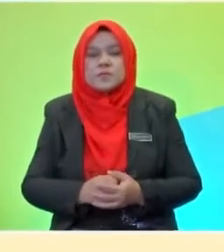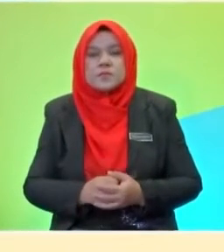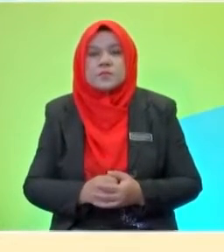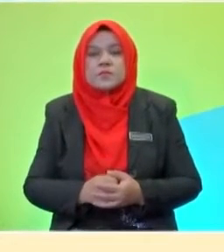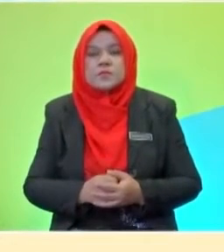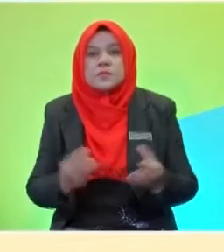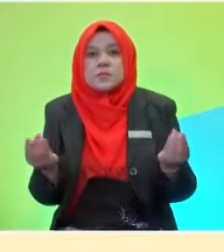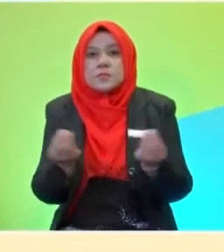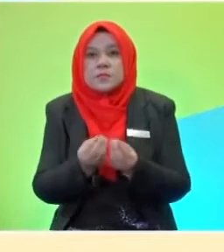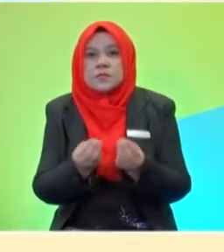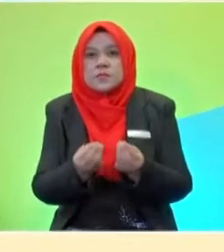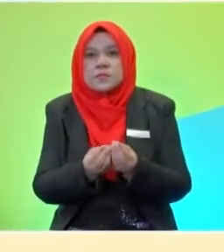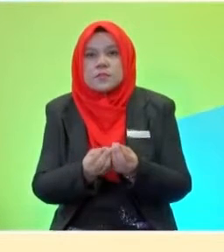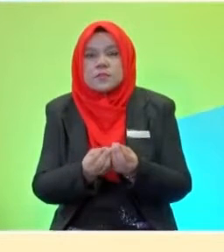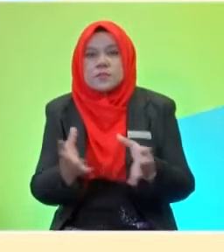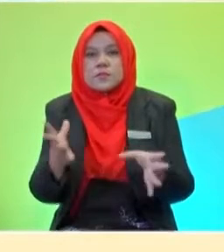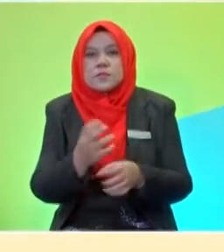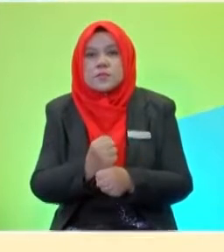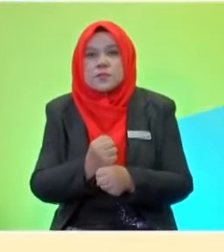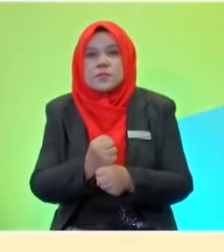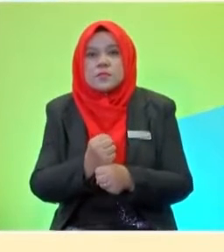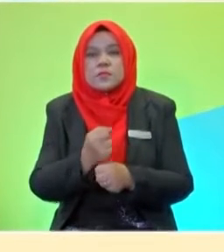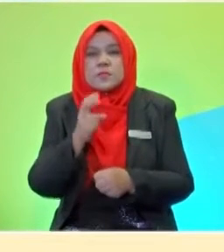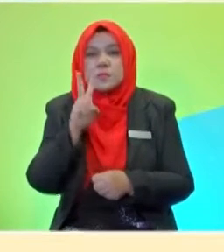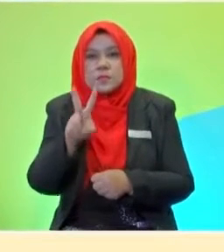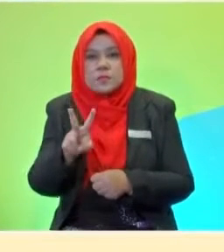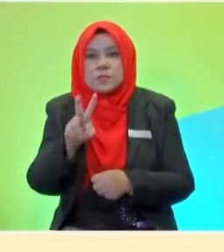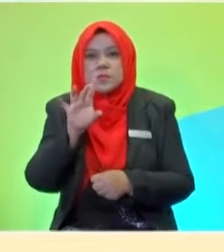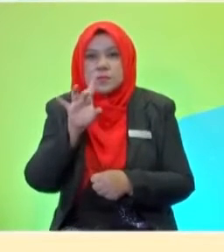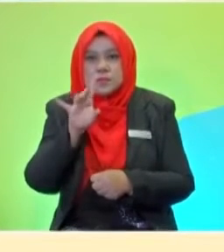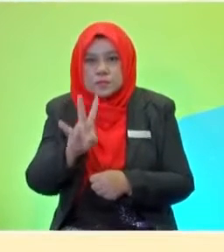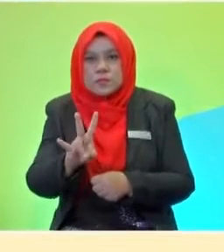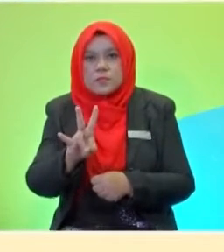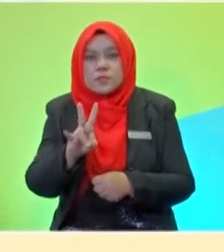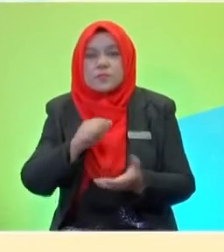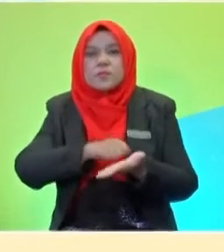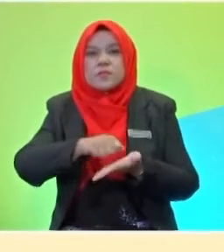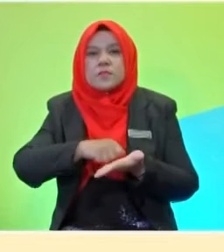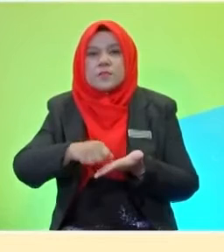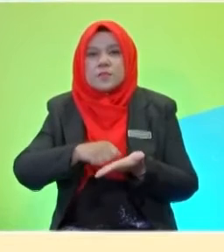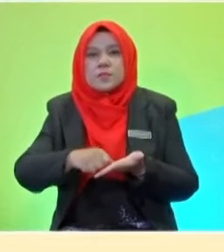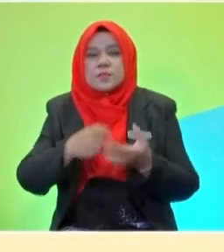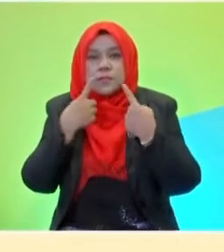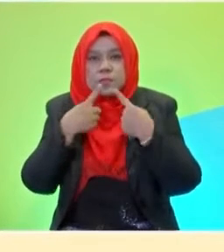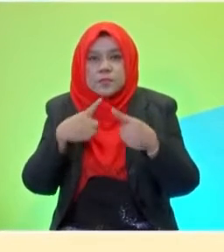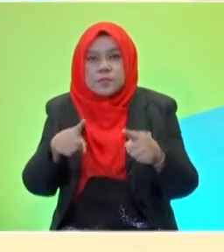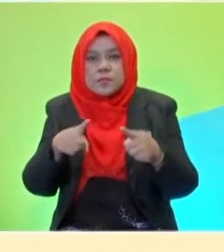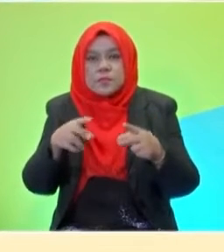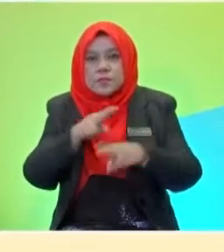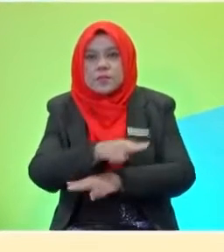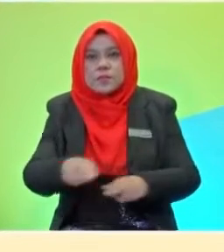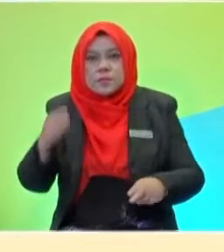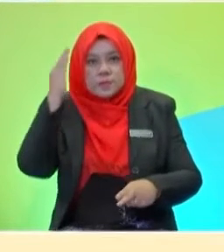3, 3, 3, 3, 3, 3, 3, 3, 3, 3. When you add up, you will get 27 erasers. So the answer for the unknown number